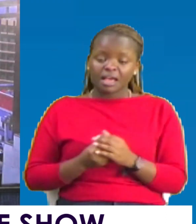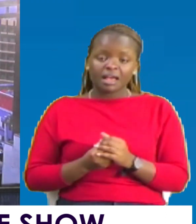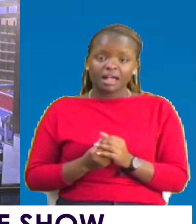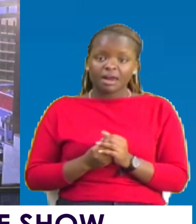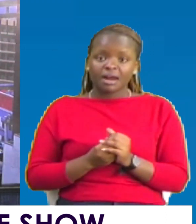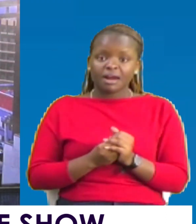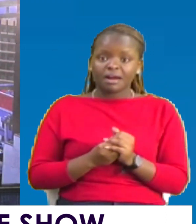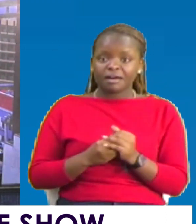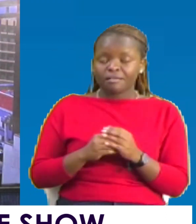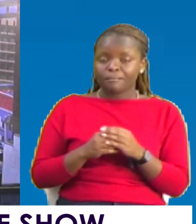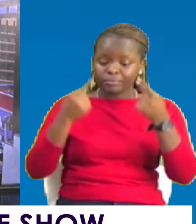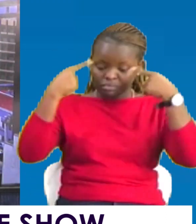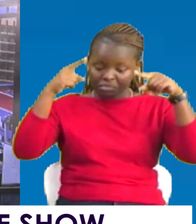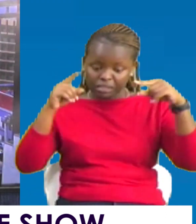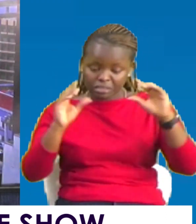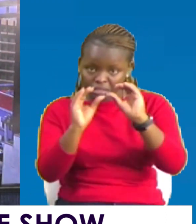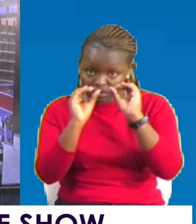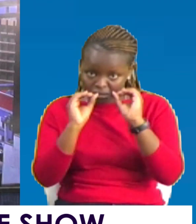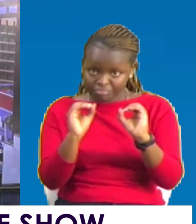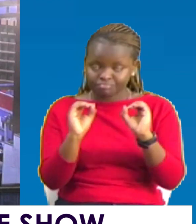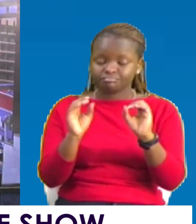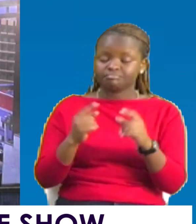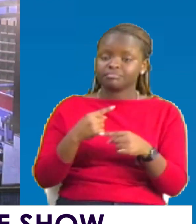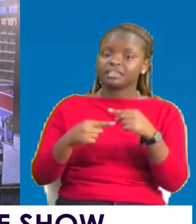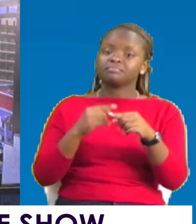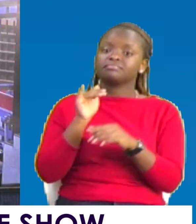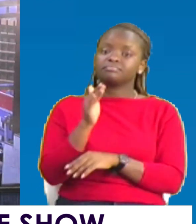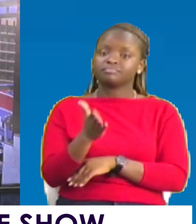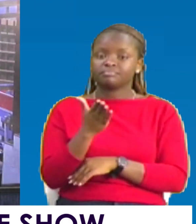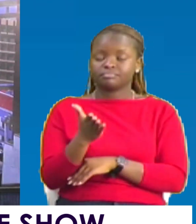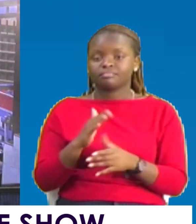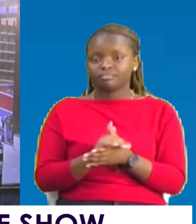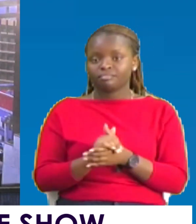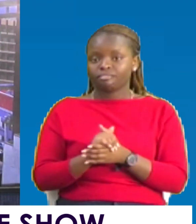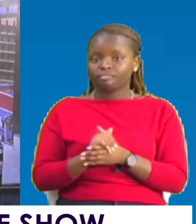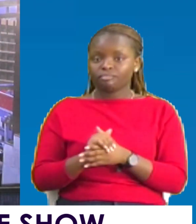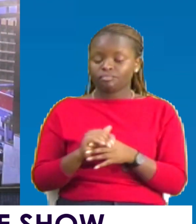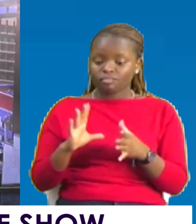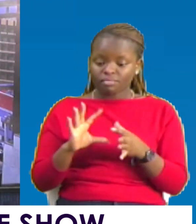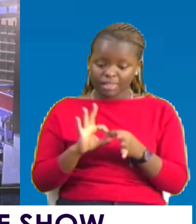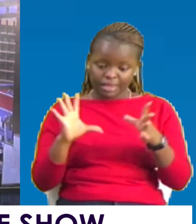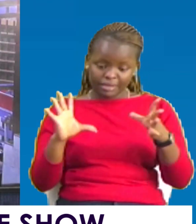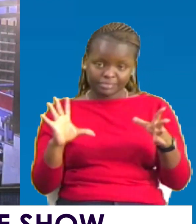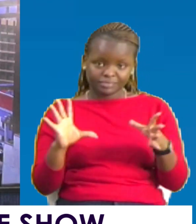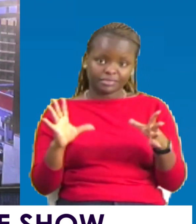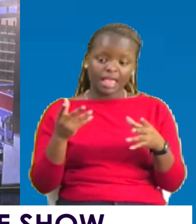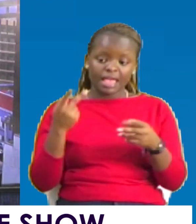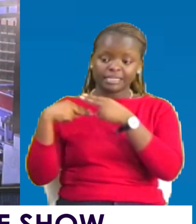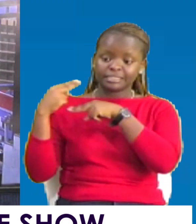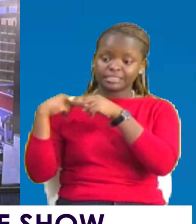transfer of prosperity into the future came about. Trust you me, you can disconnect yourself from that kind of